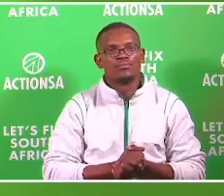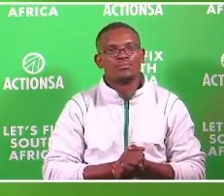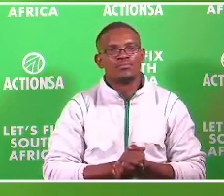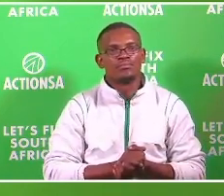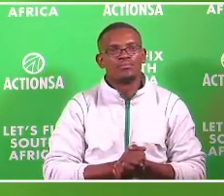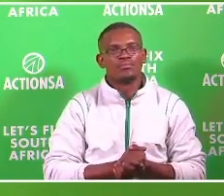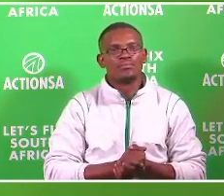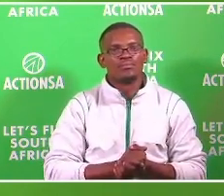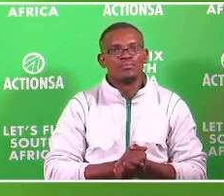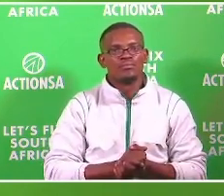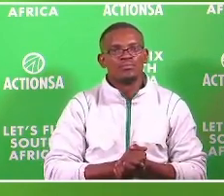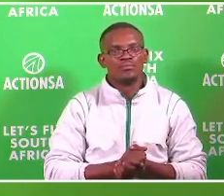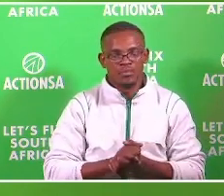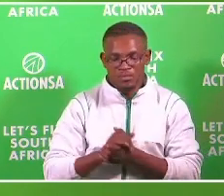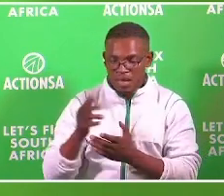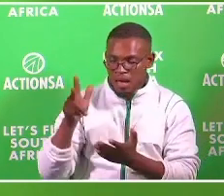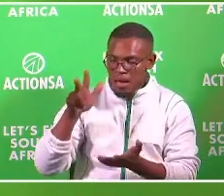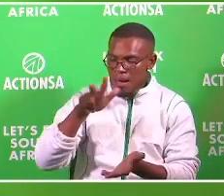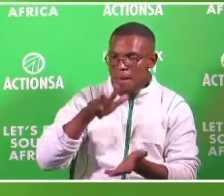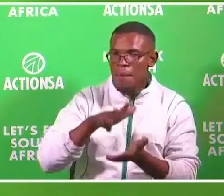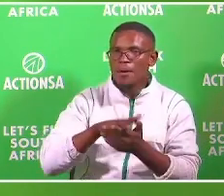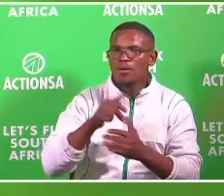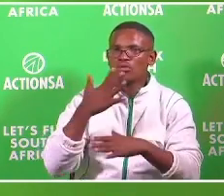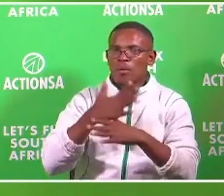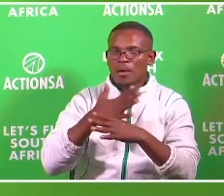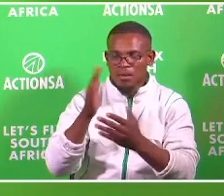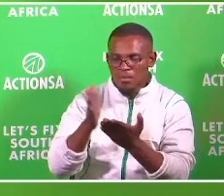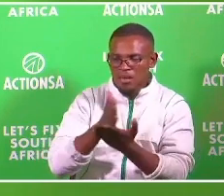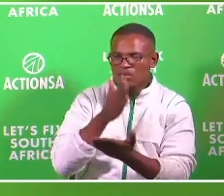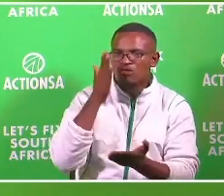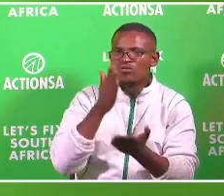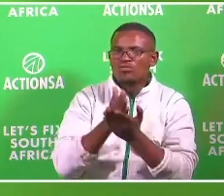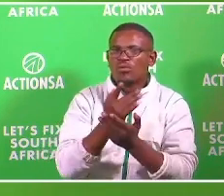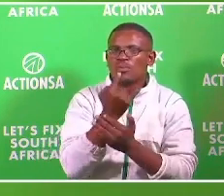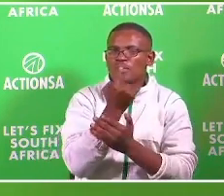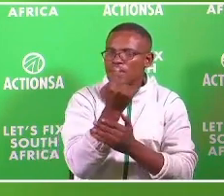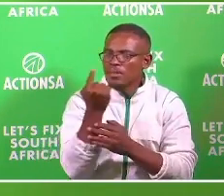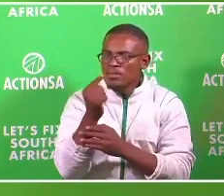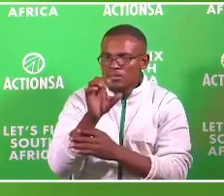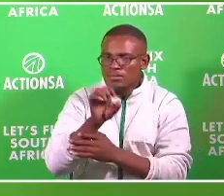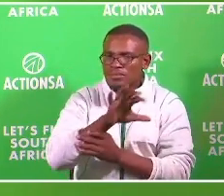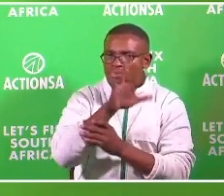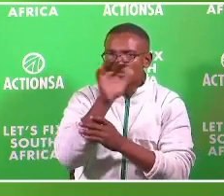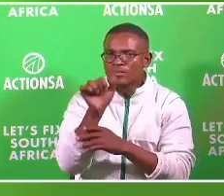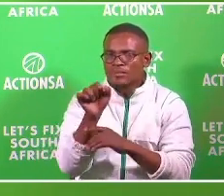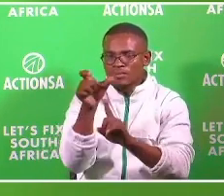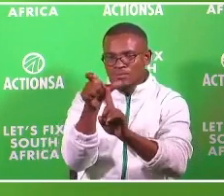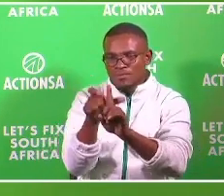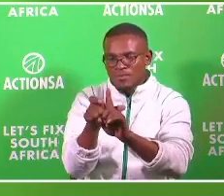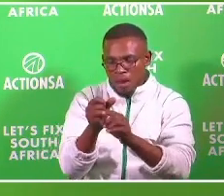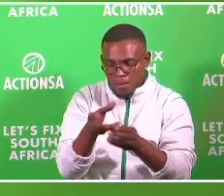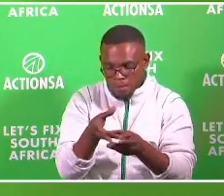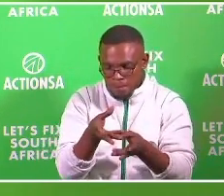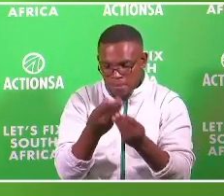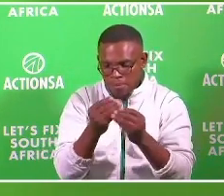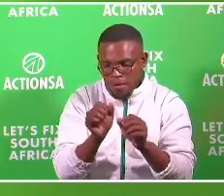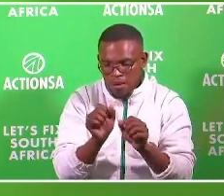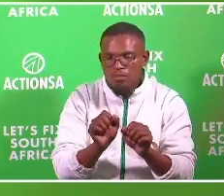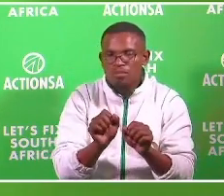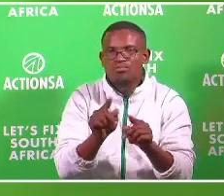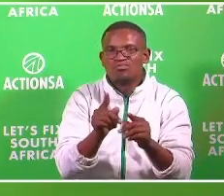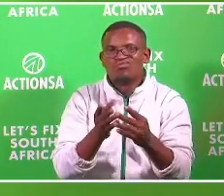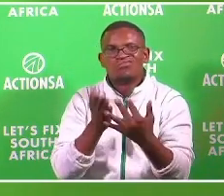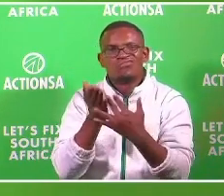Our delegates approve that we work towards ensuring that every single South African has the opportunity to